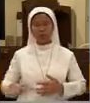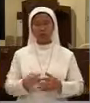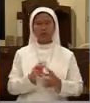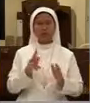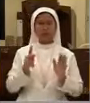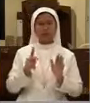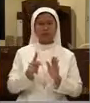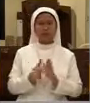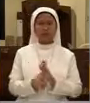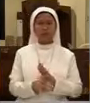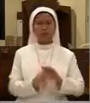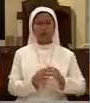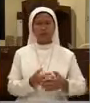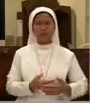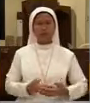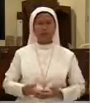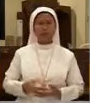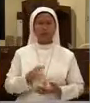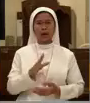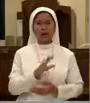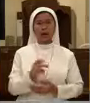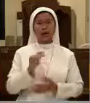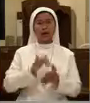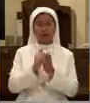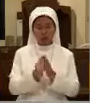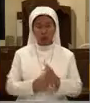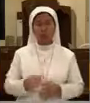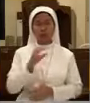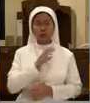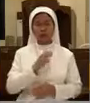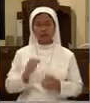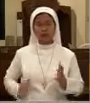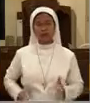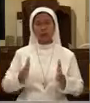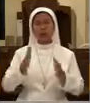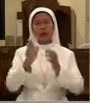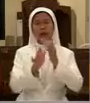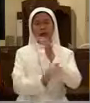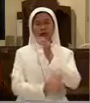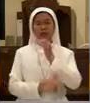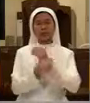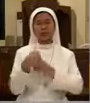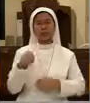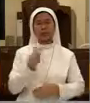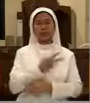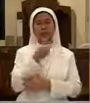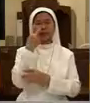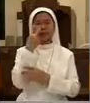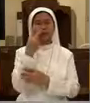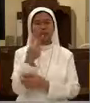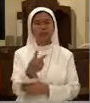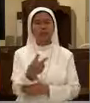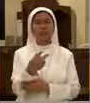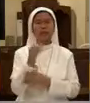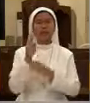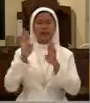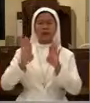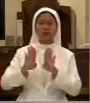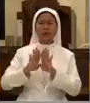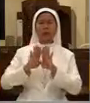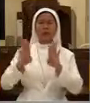And in some so-called Christian countries, we see an open